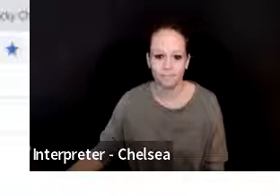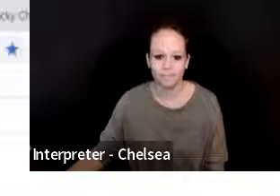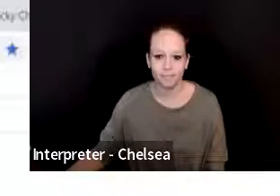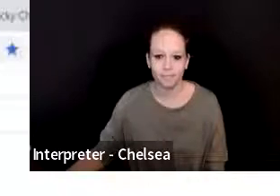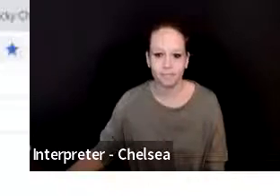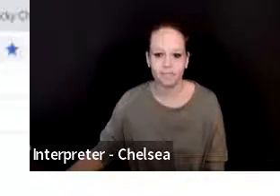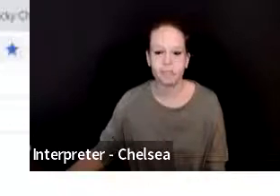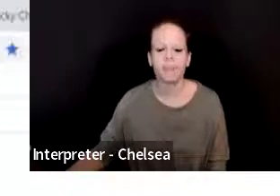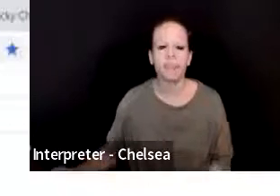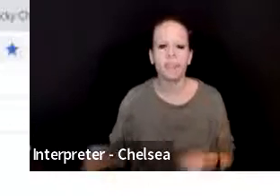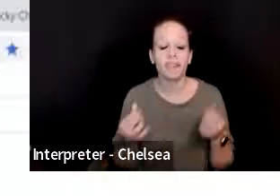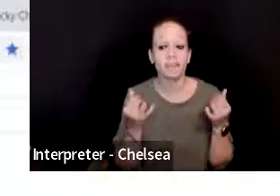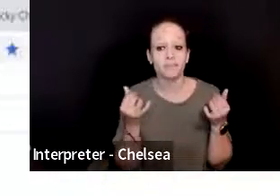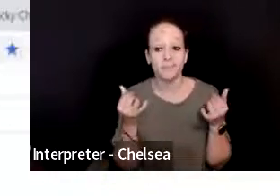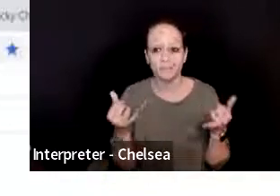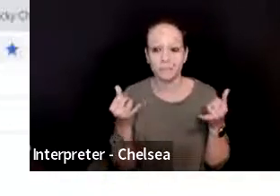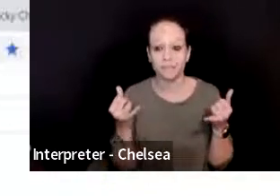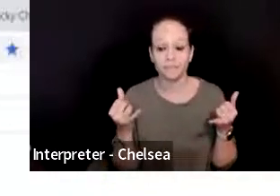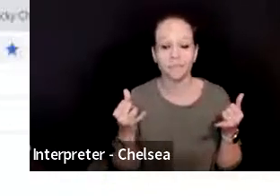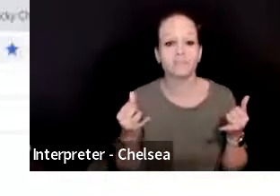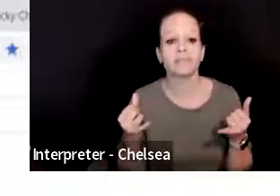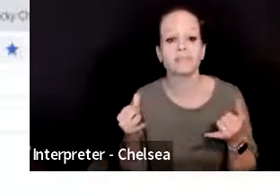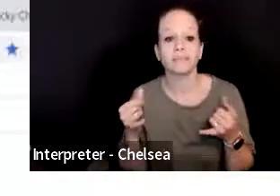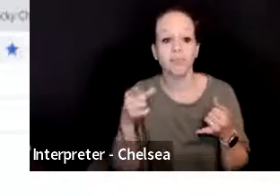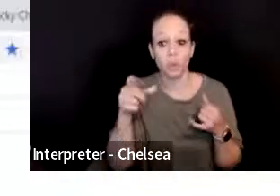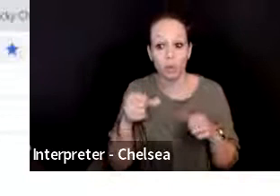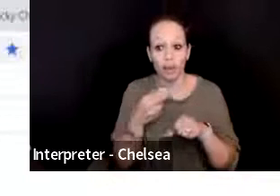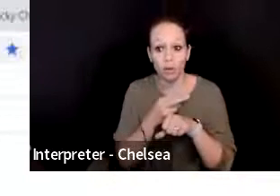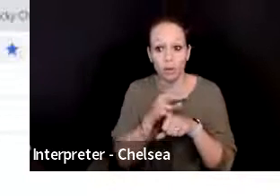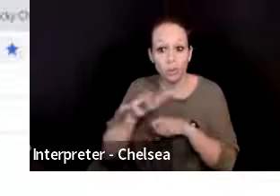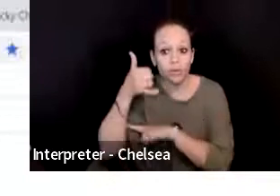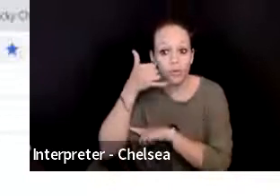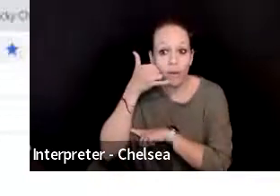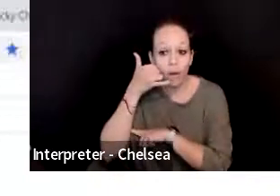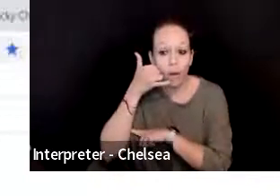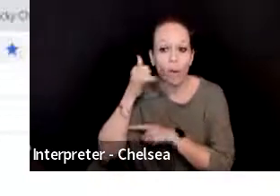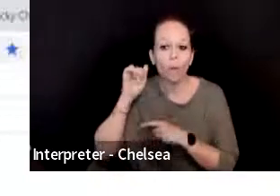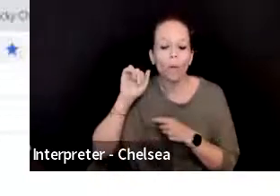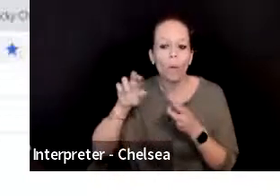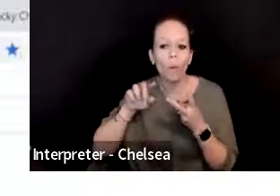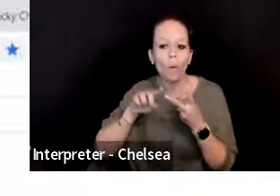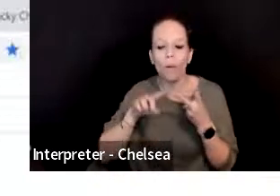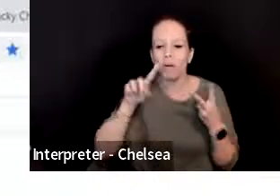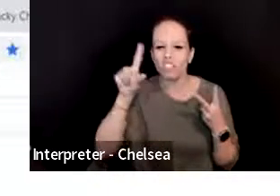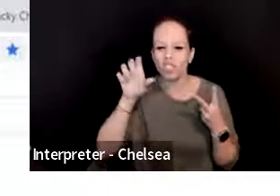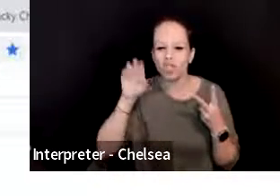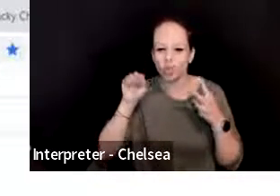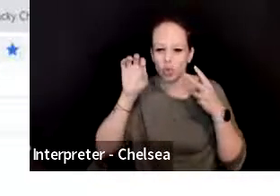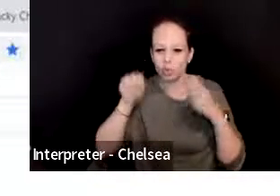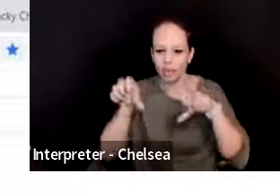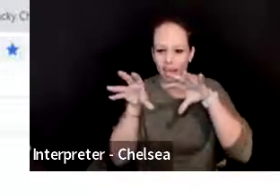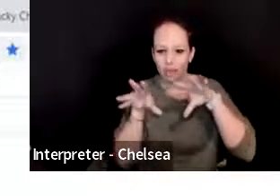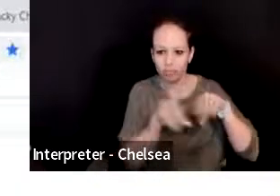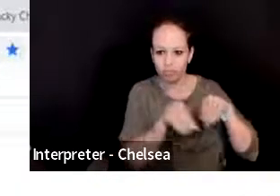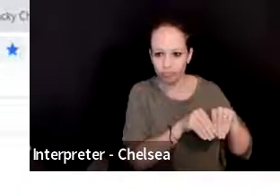So I'd like to invite you using your phone, or if you minimize the Zoom window, if you're using a